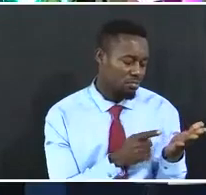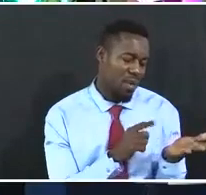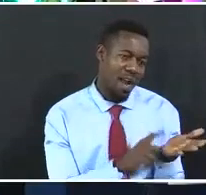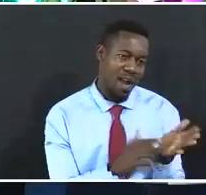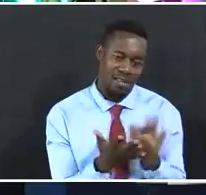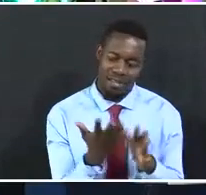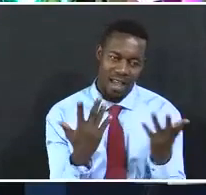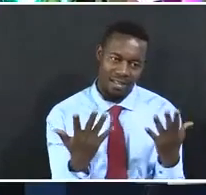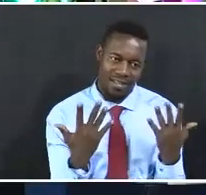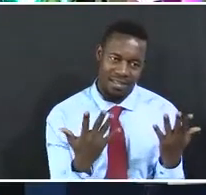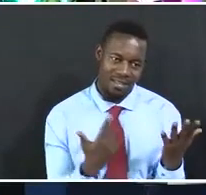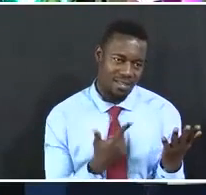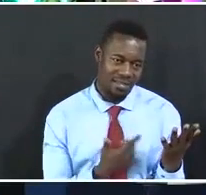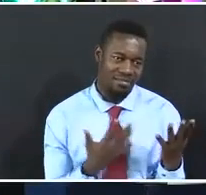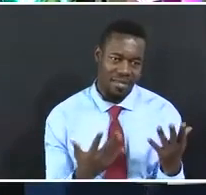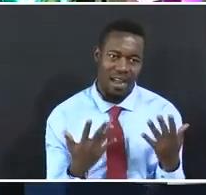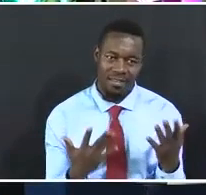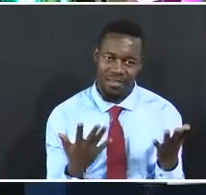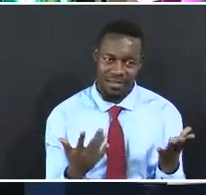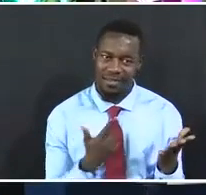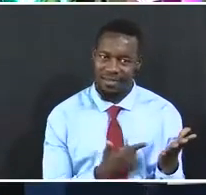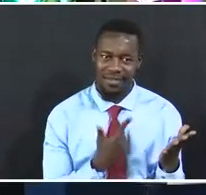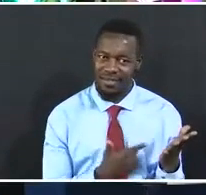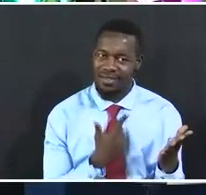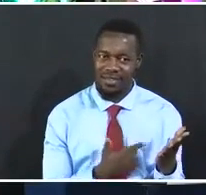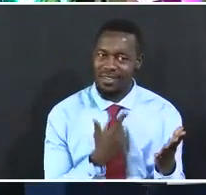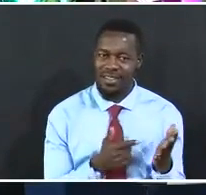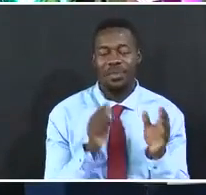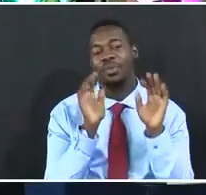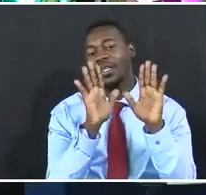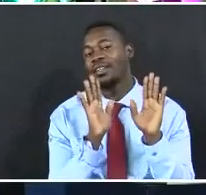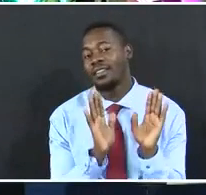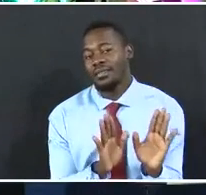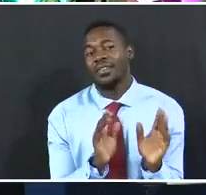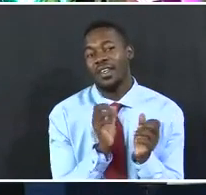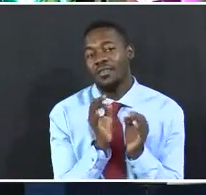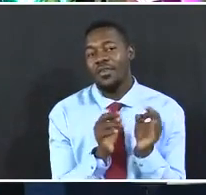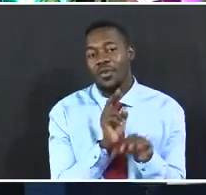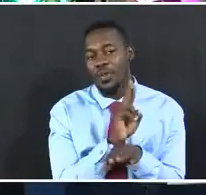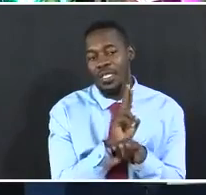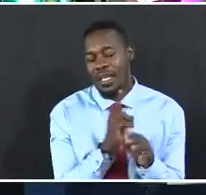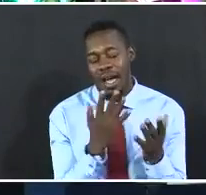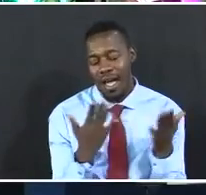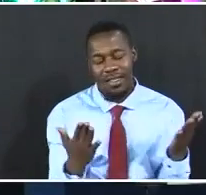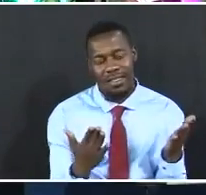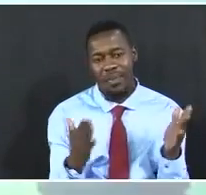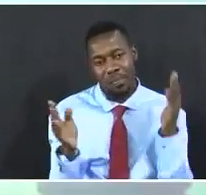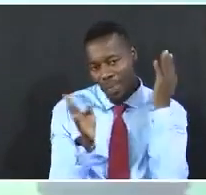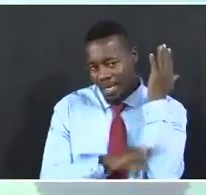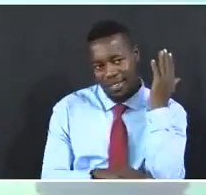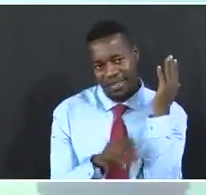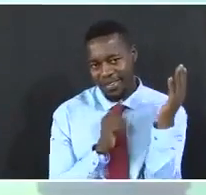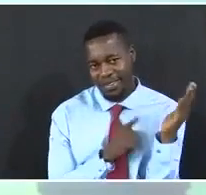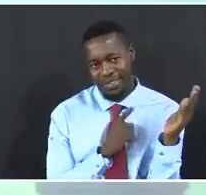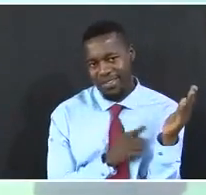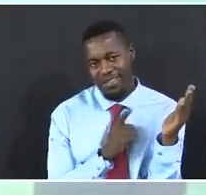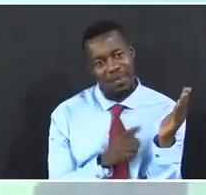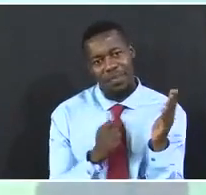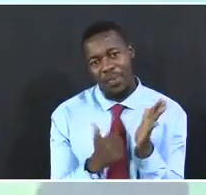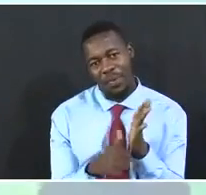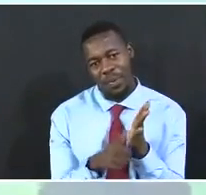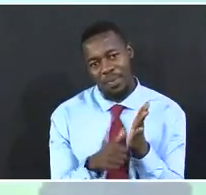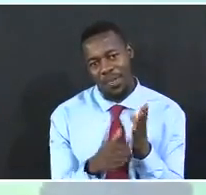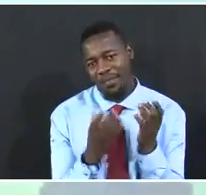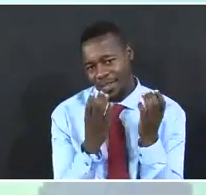in prayer must be pure hands that are devoid of any of the things mentioned above. If